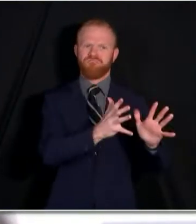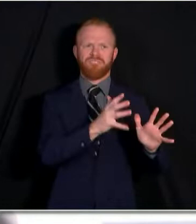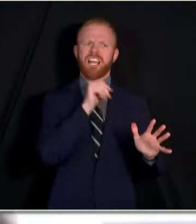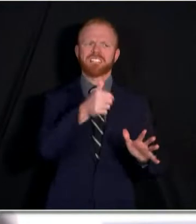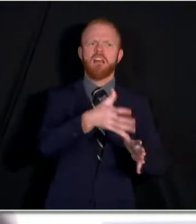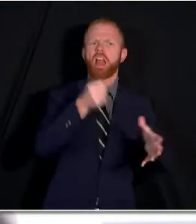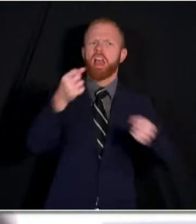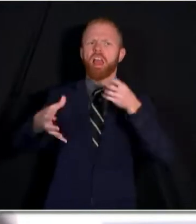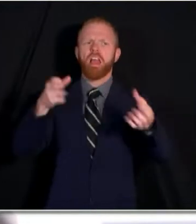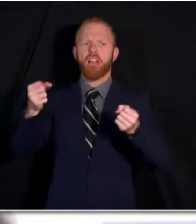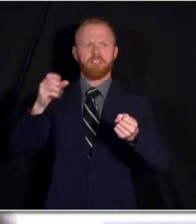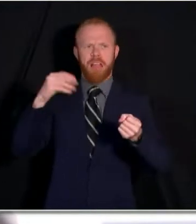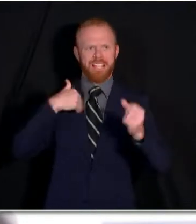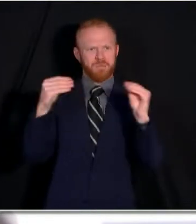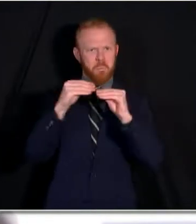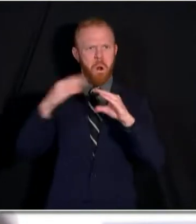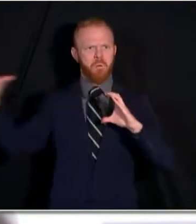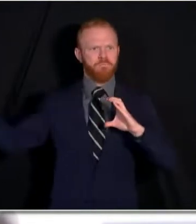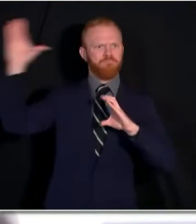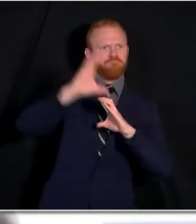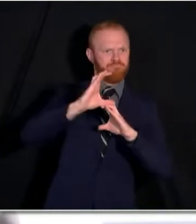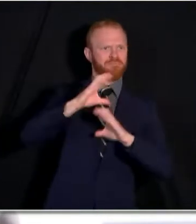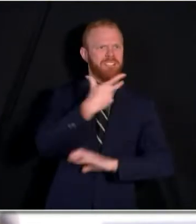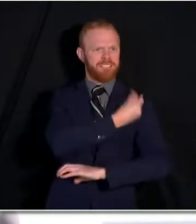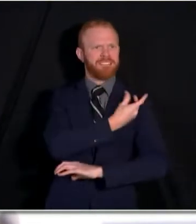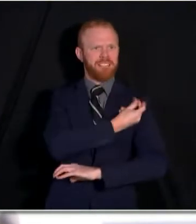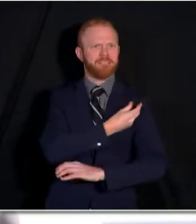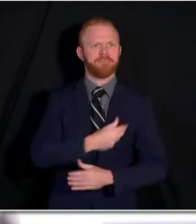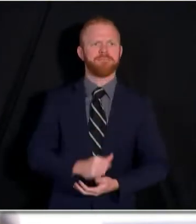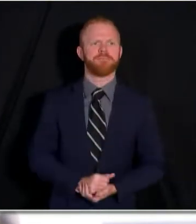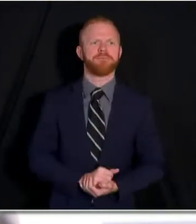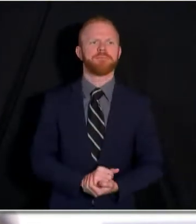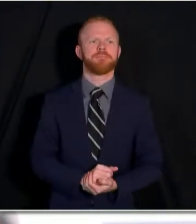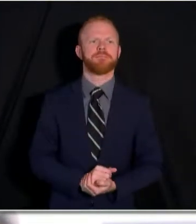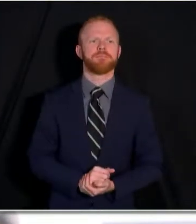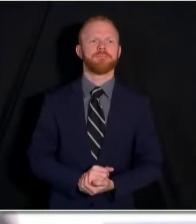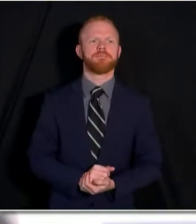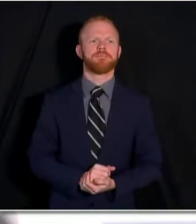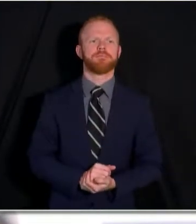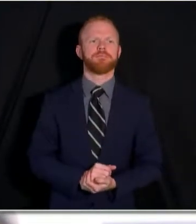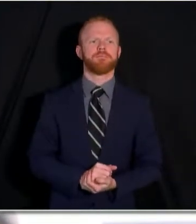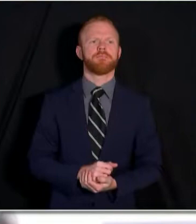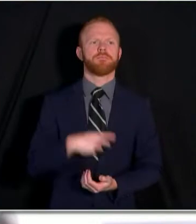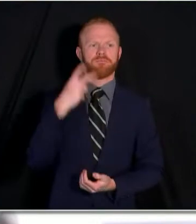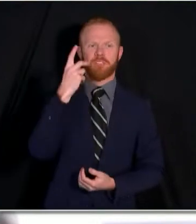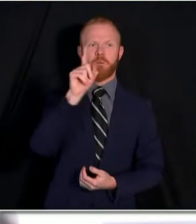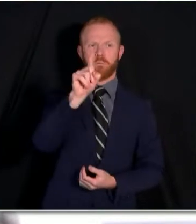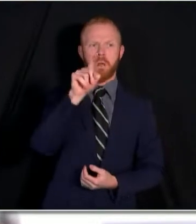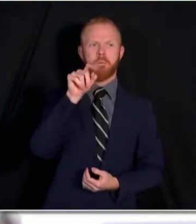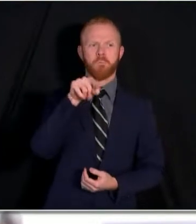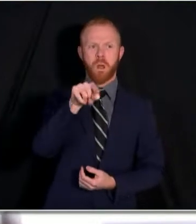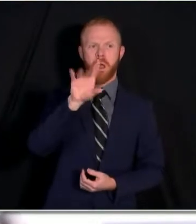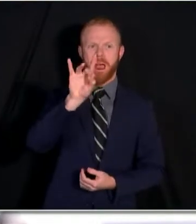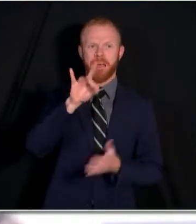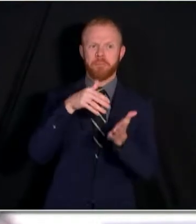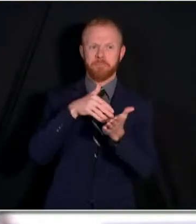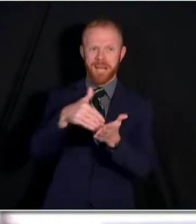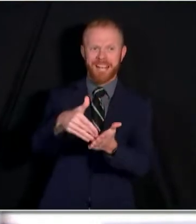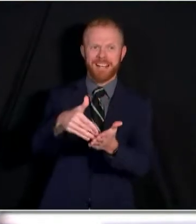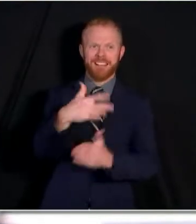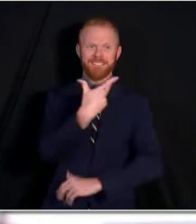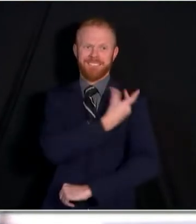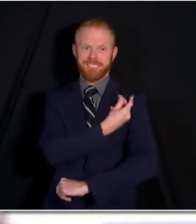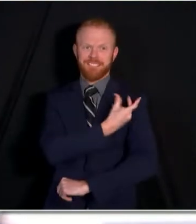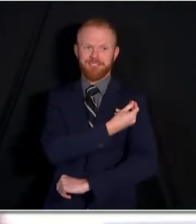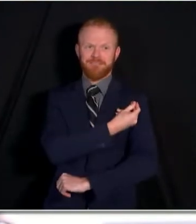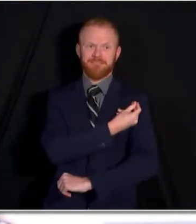are separate and above. We are looking for 1.28 million doses of the vaccine